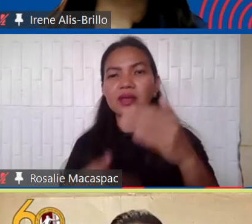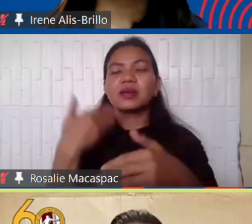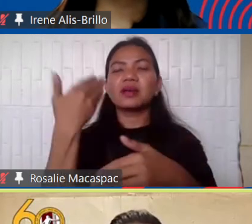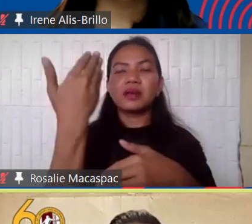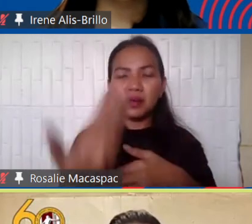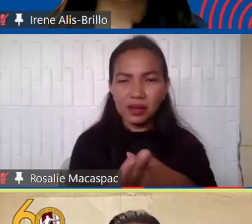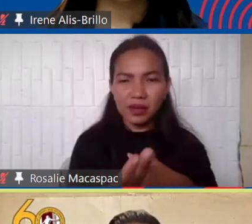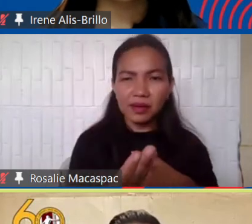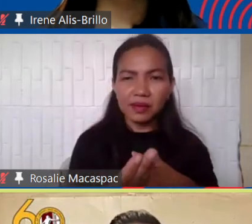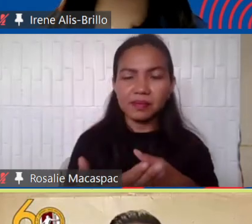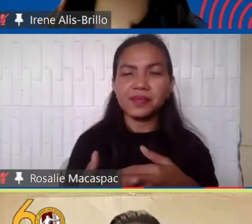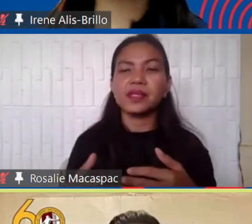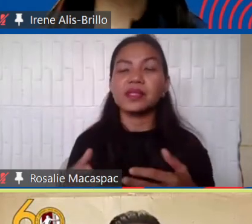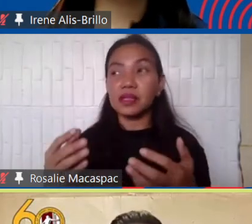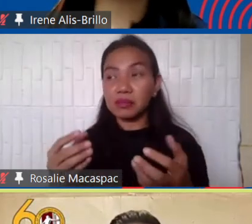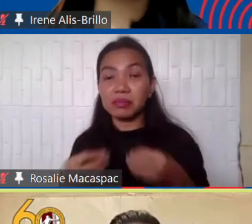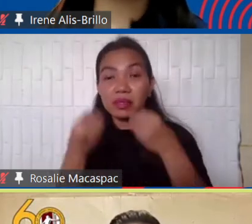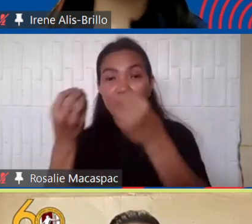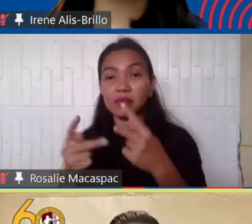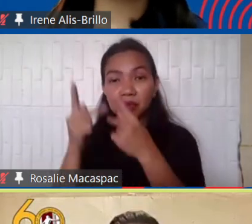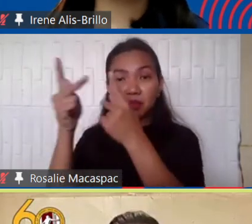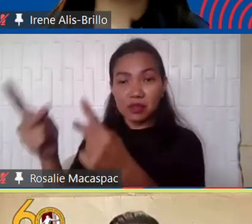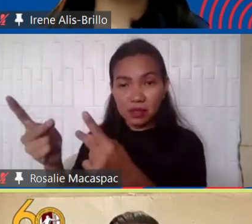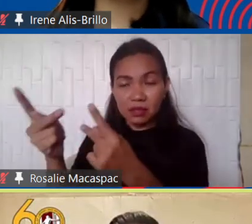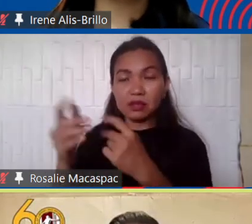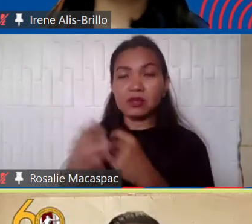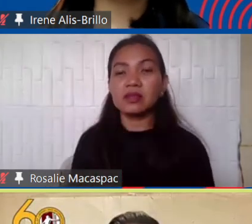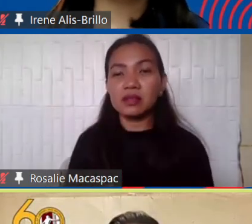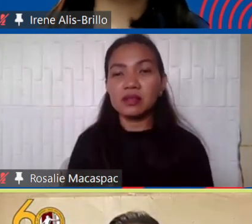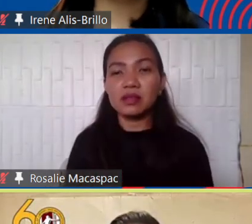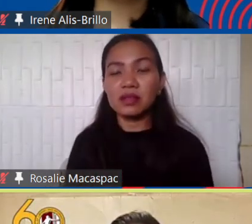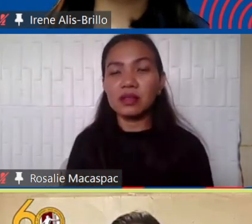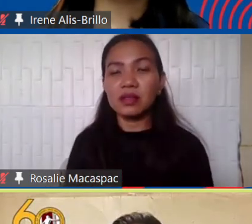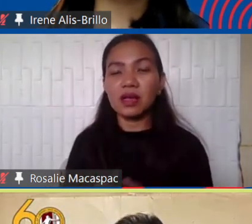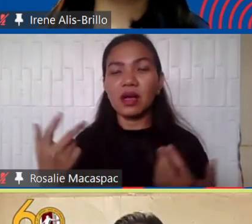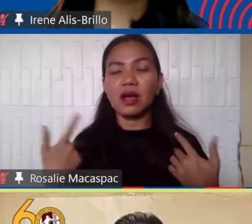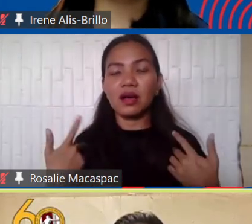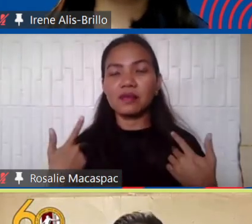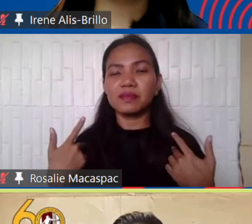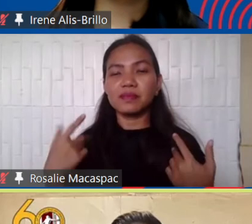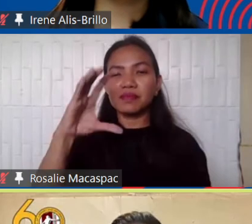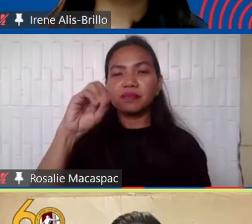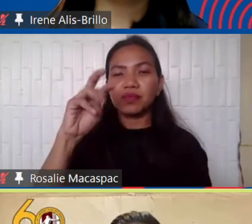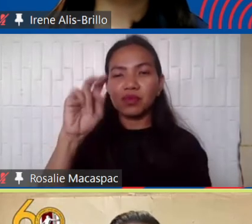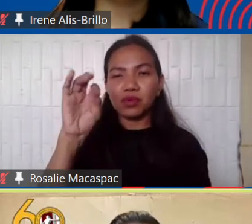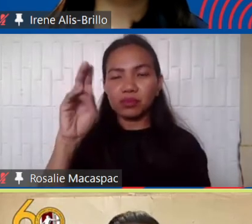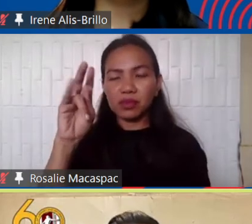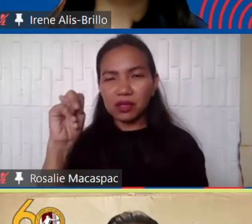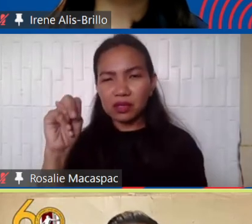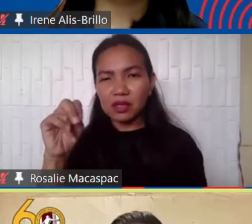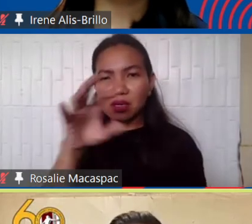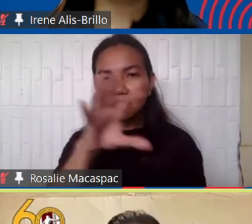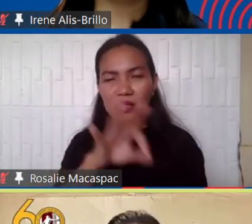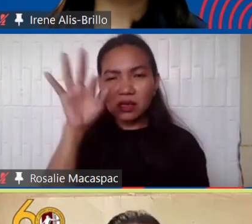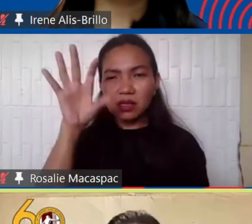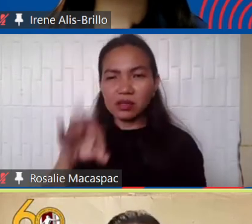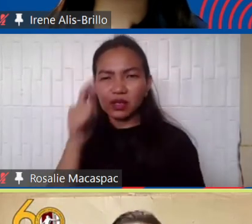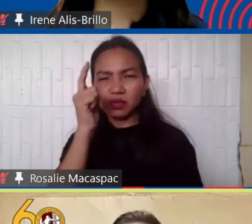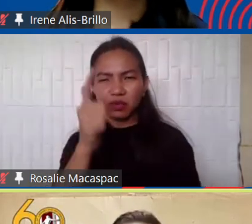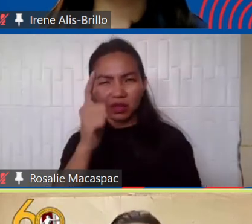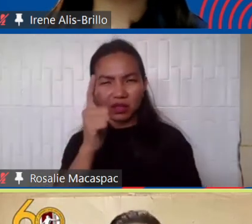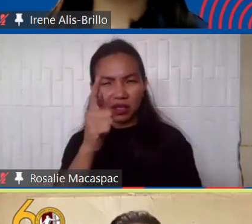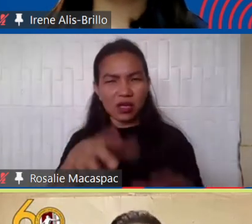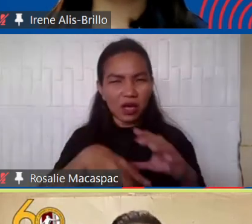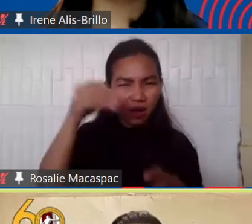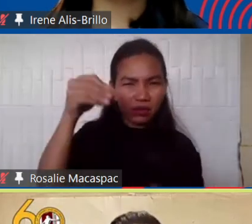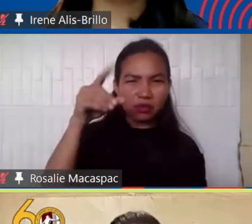their abstract, diba? Some of the conference chair selected, let's say 20 out of the 100 submitted